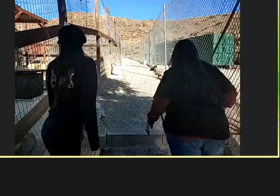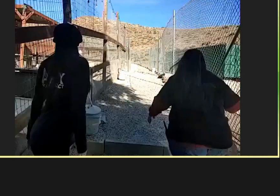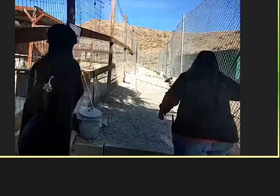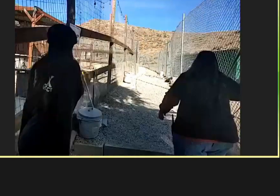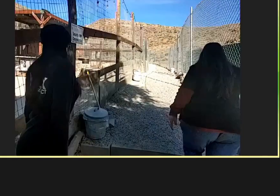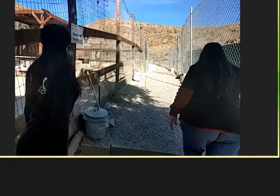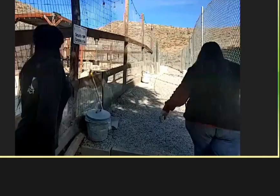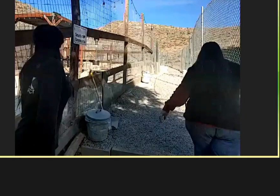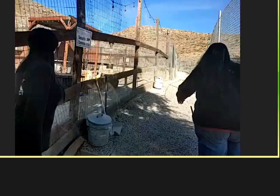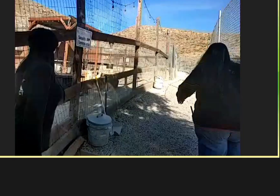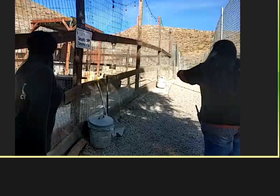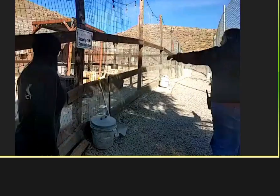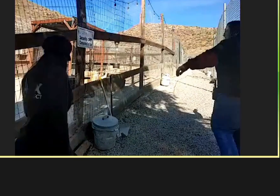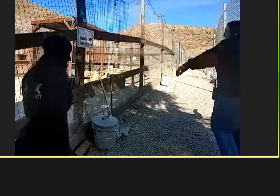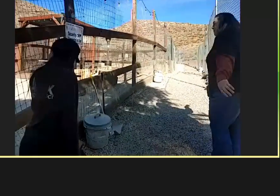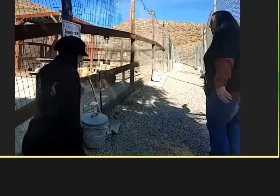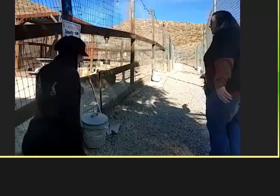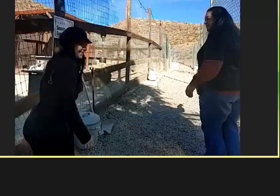No.